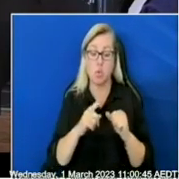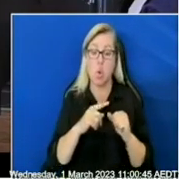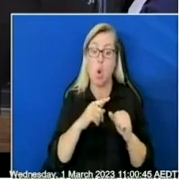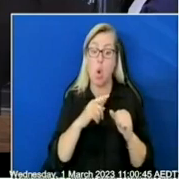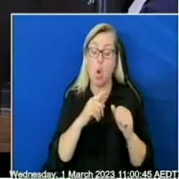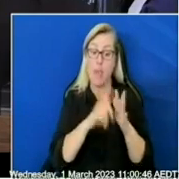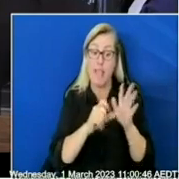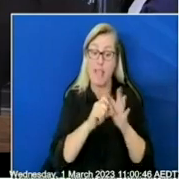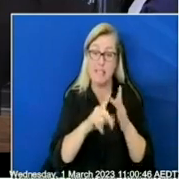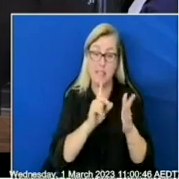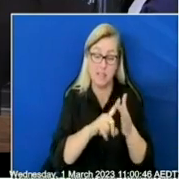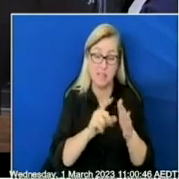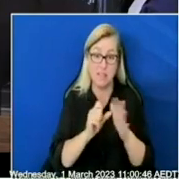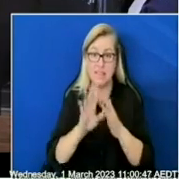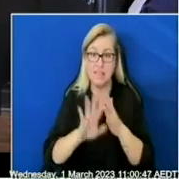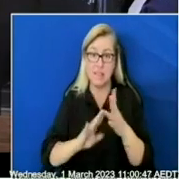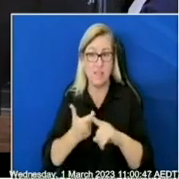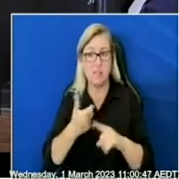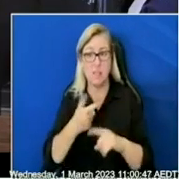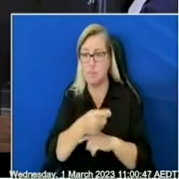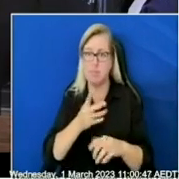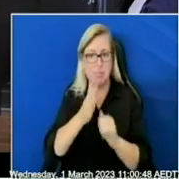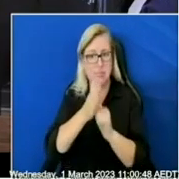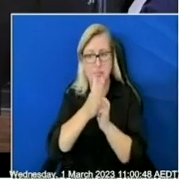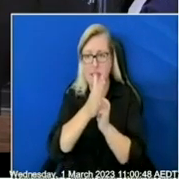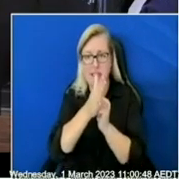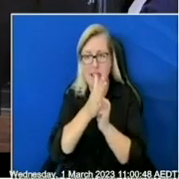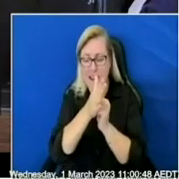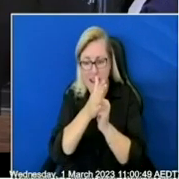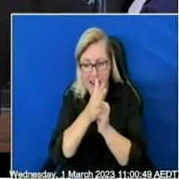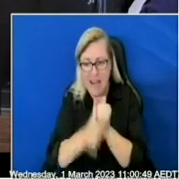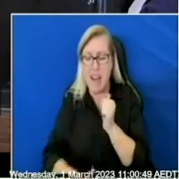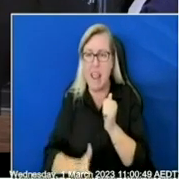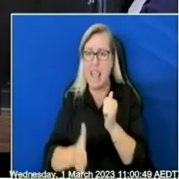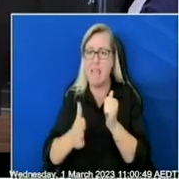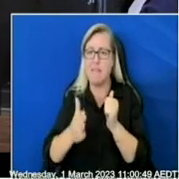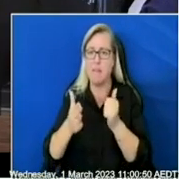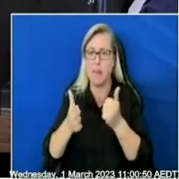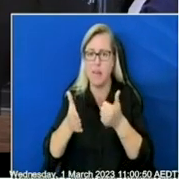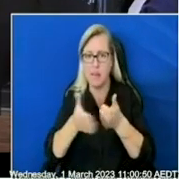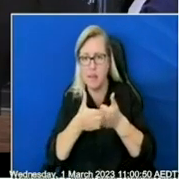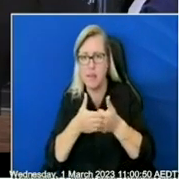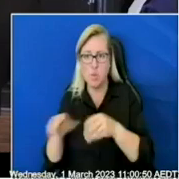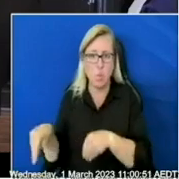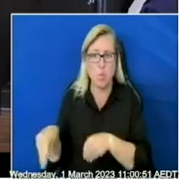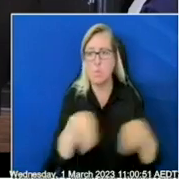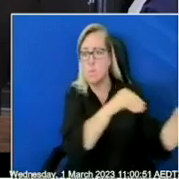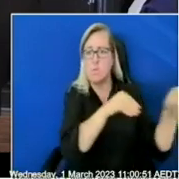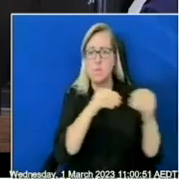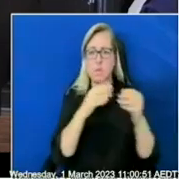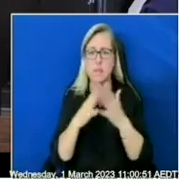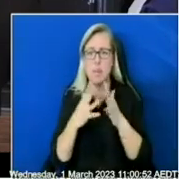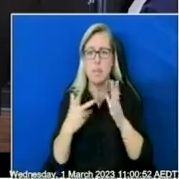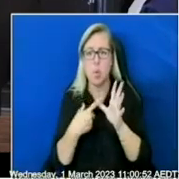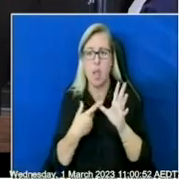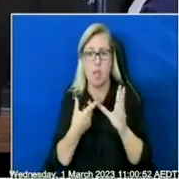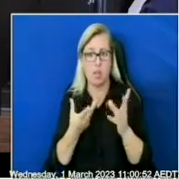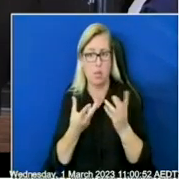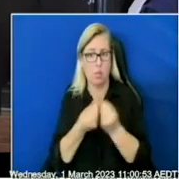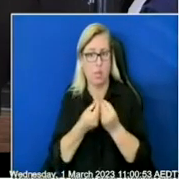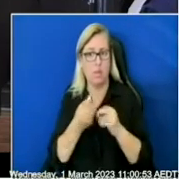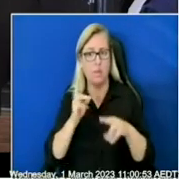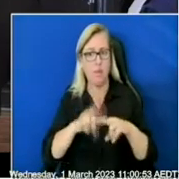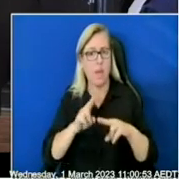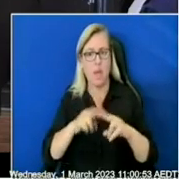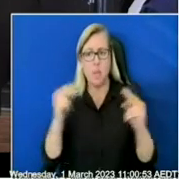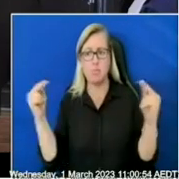never recovered from moving to WAO or with their father, but not seeing their mother, and they wanted to.